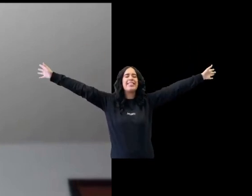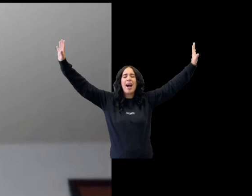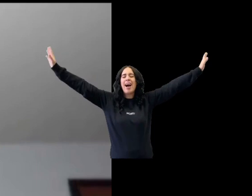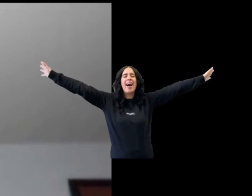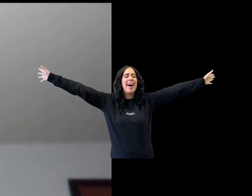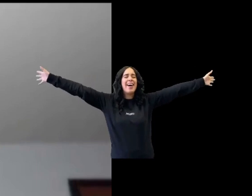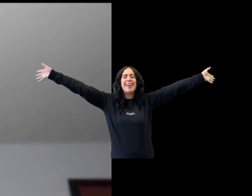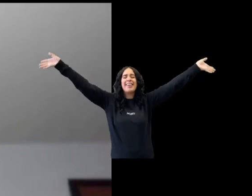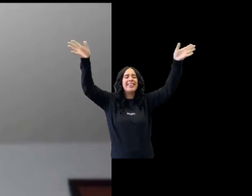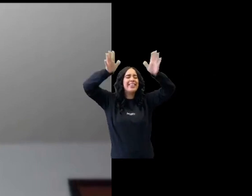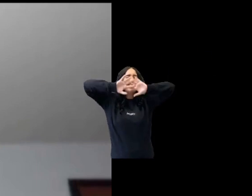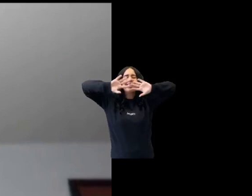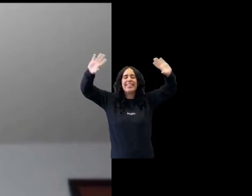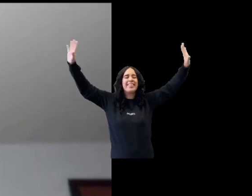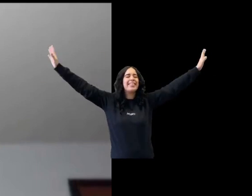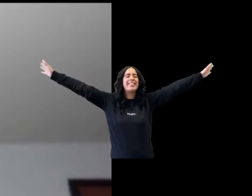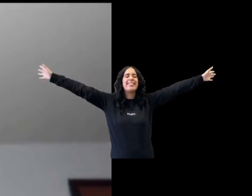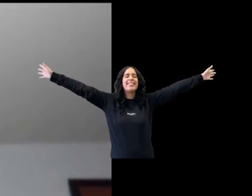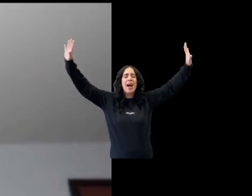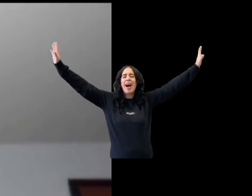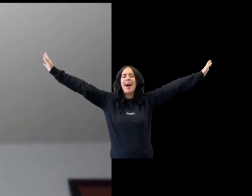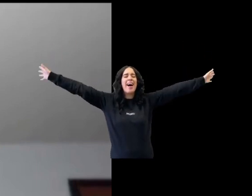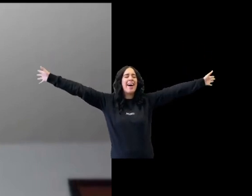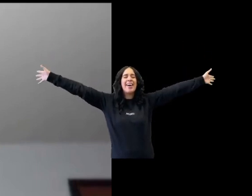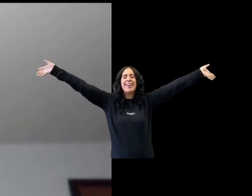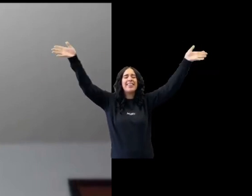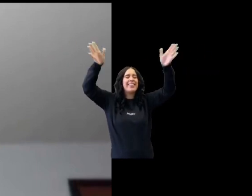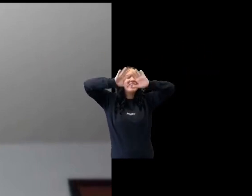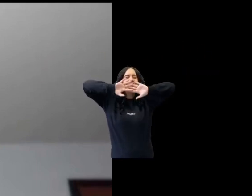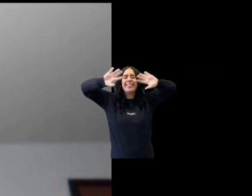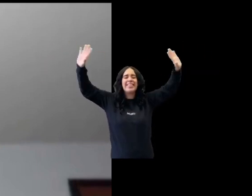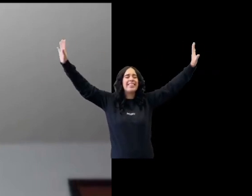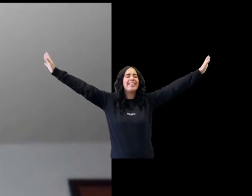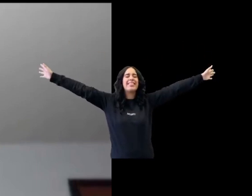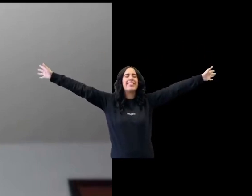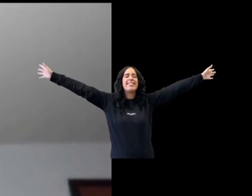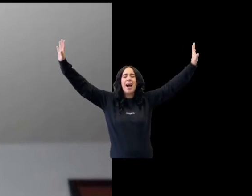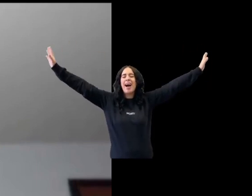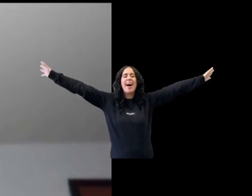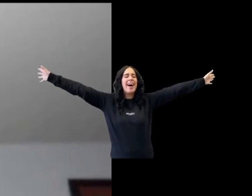shade. Because in our eyes, we don't barely see Chris.